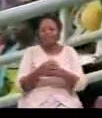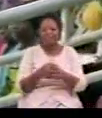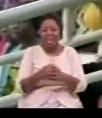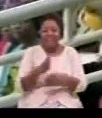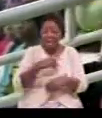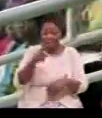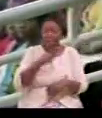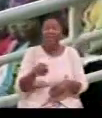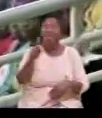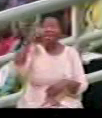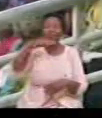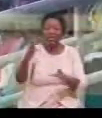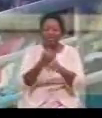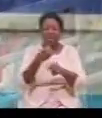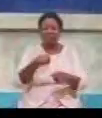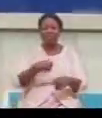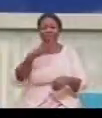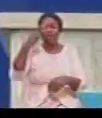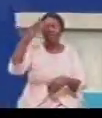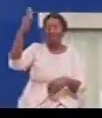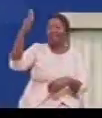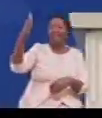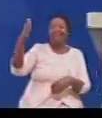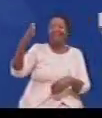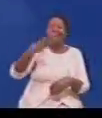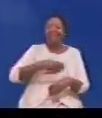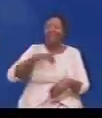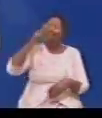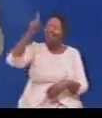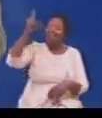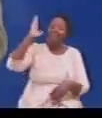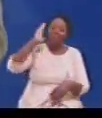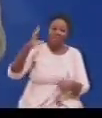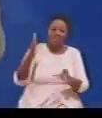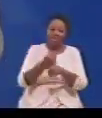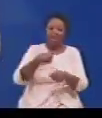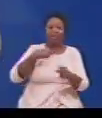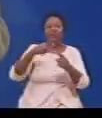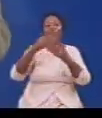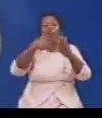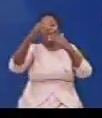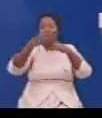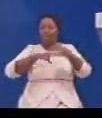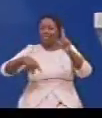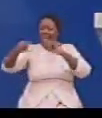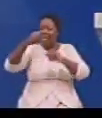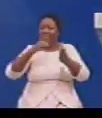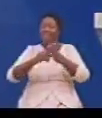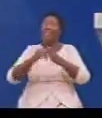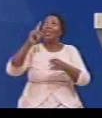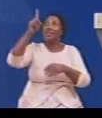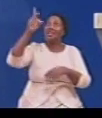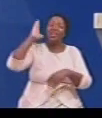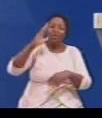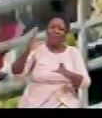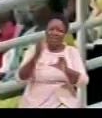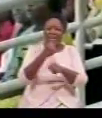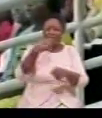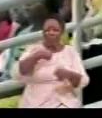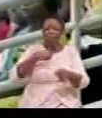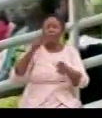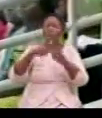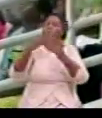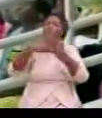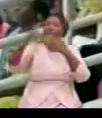and he will take me there, and he will take me there. He will take me